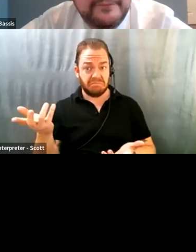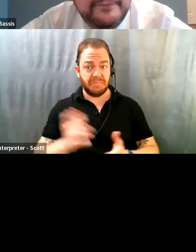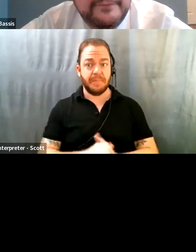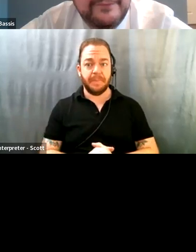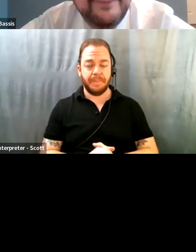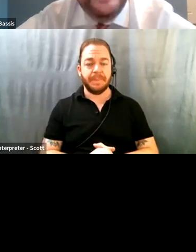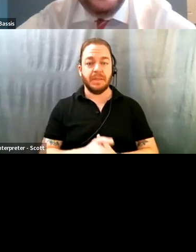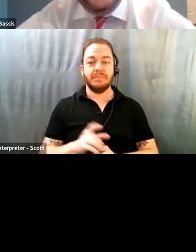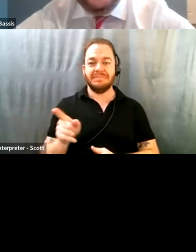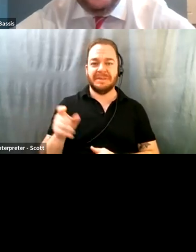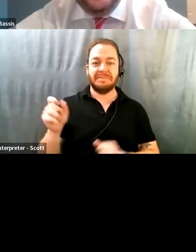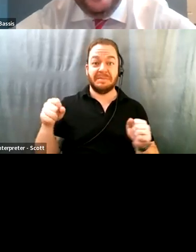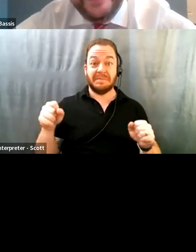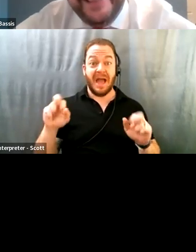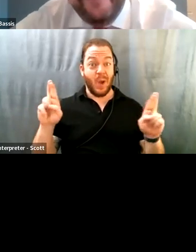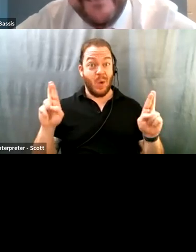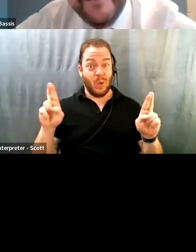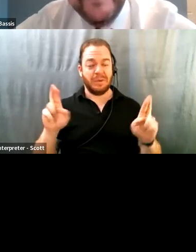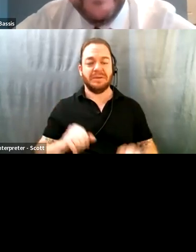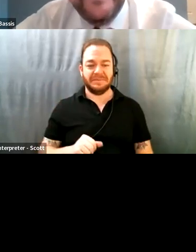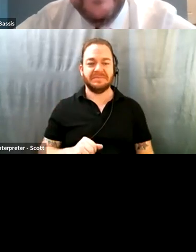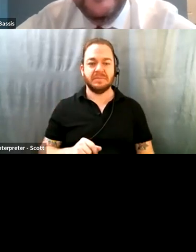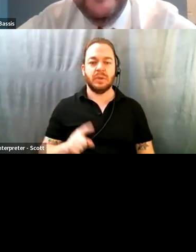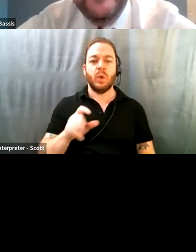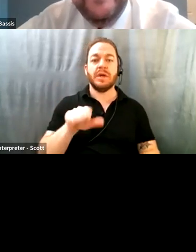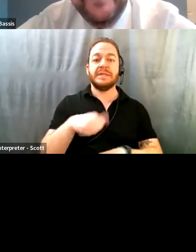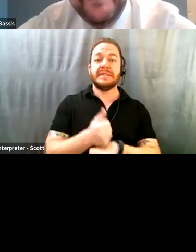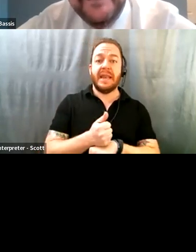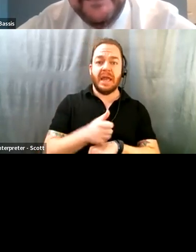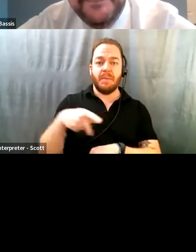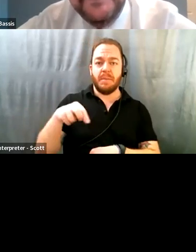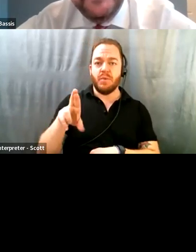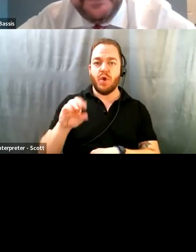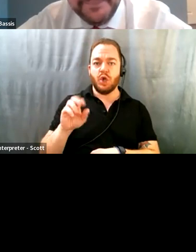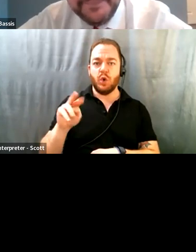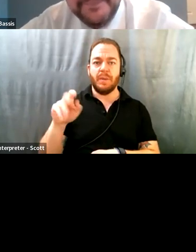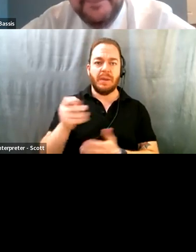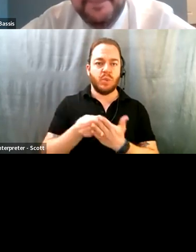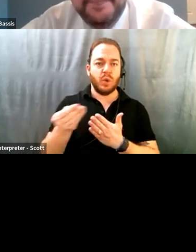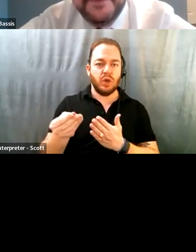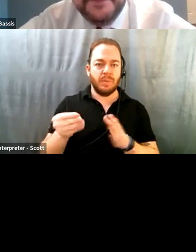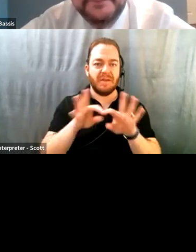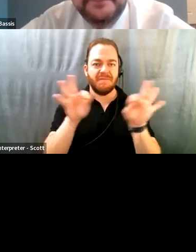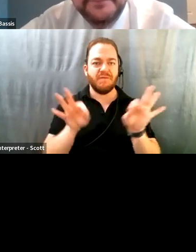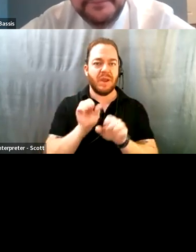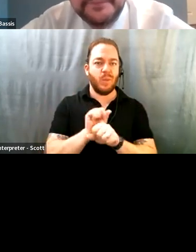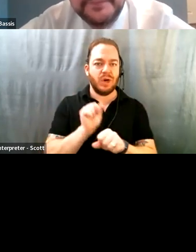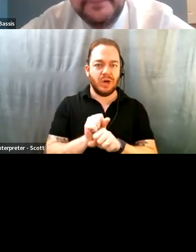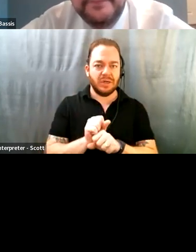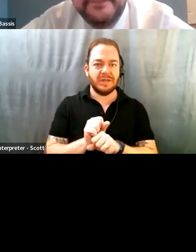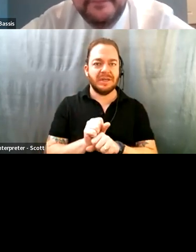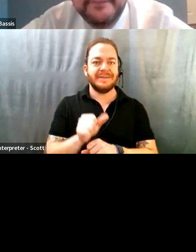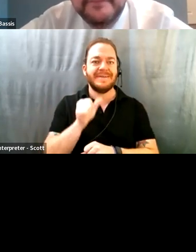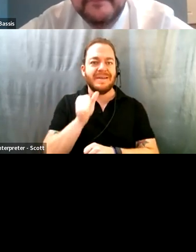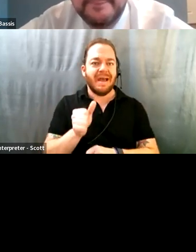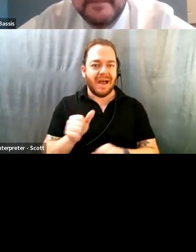I hope so. Yeah. Look, I mean, setting up the procurement framework is, I won't say trivial, but I